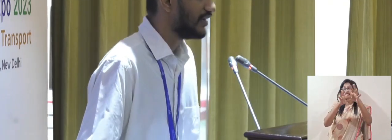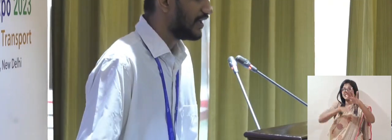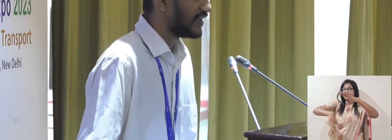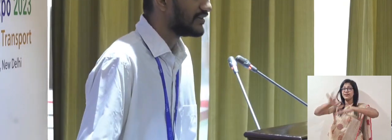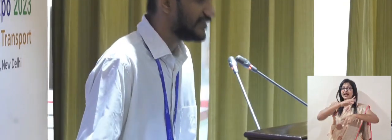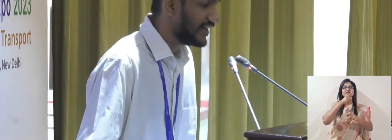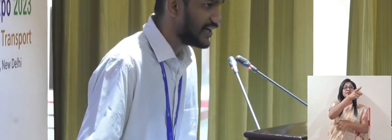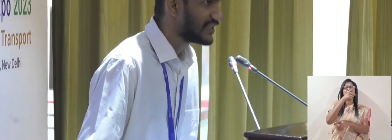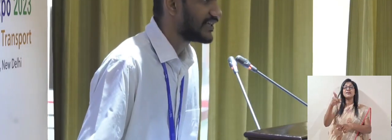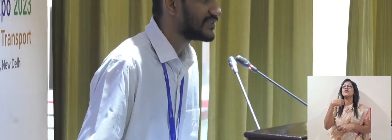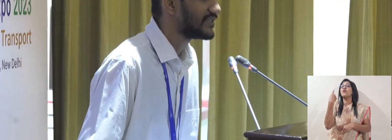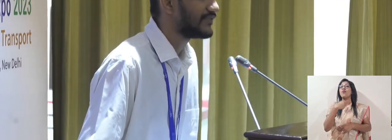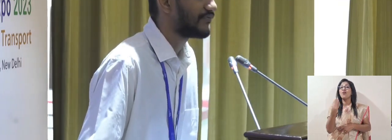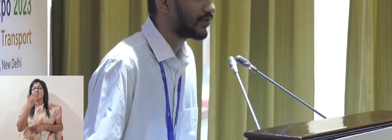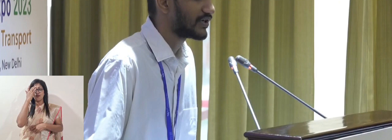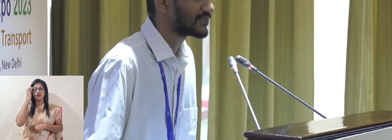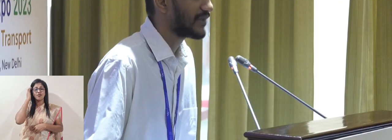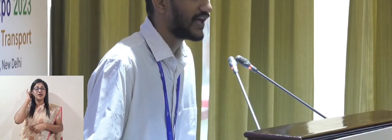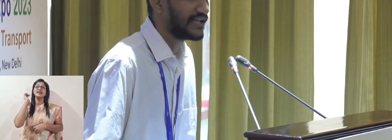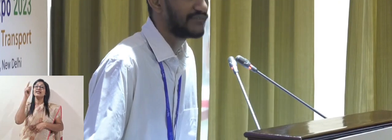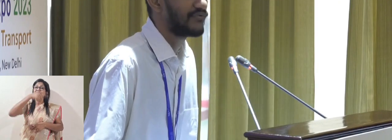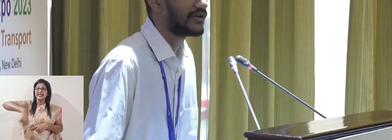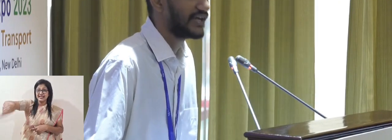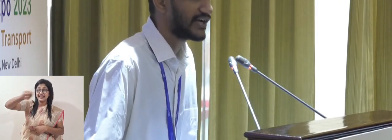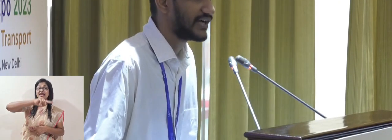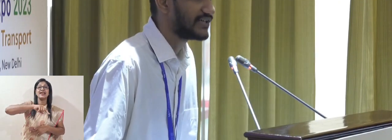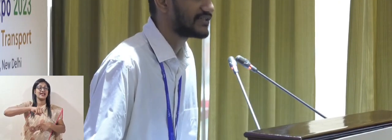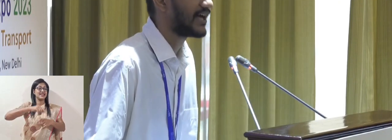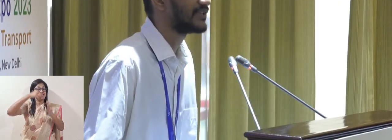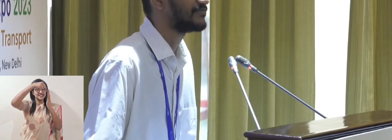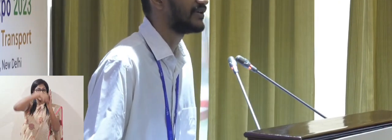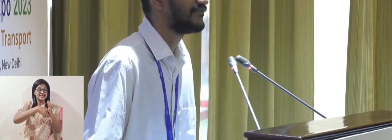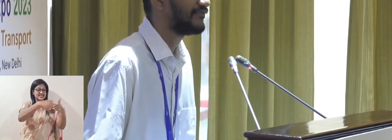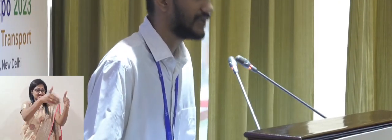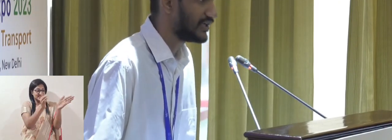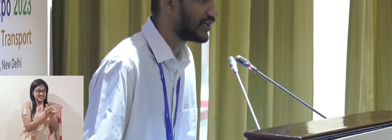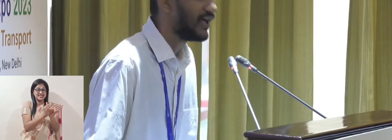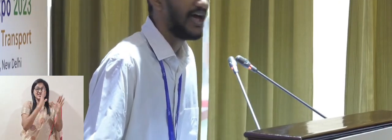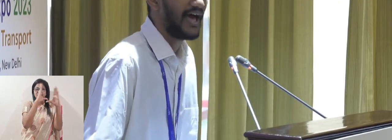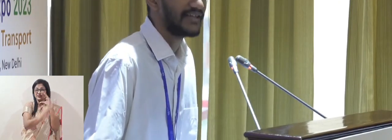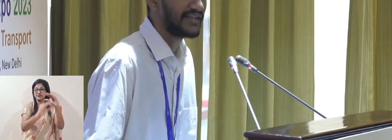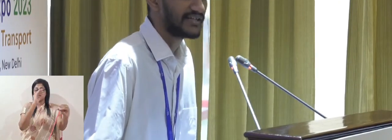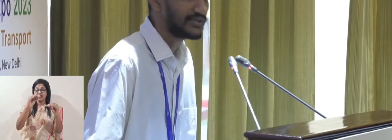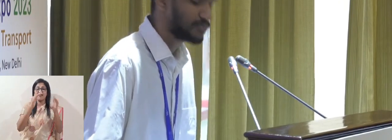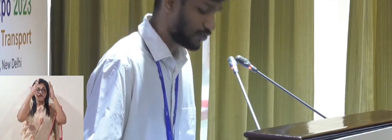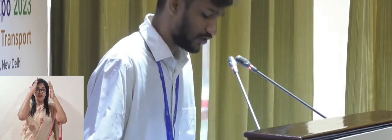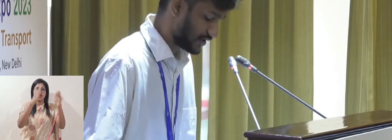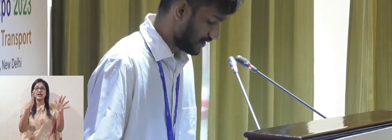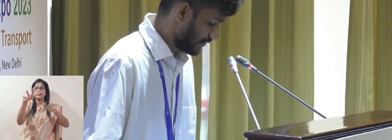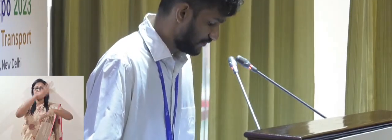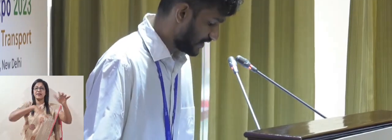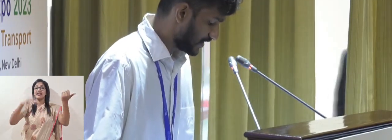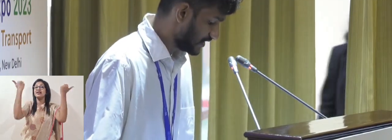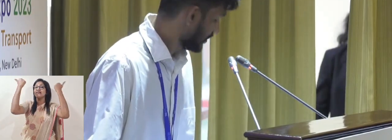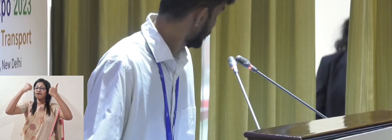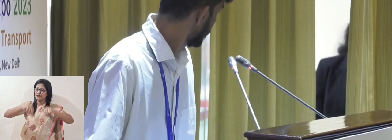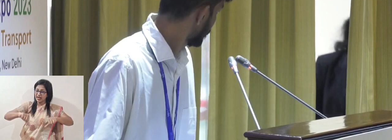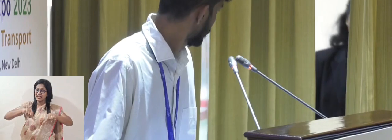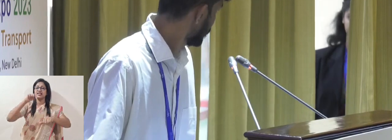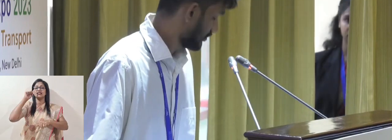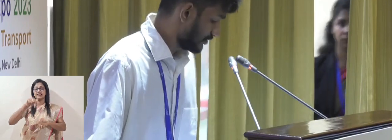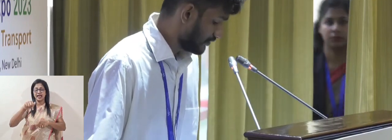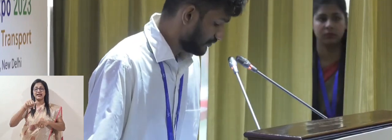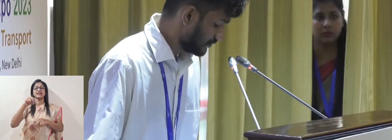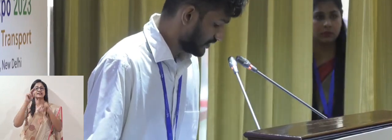here? Their density focused planning for decades has been failed, and that is what we are